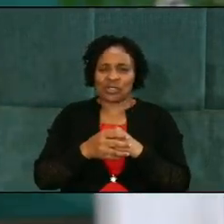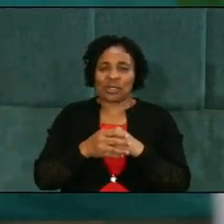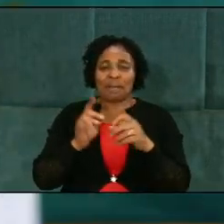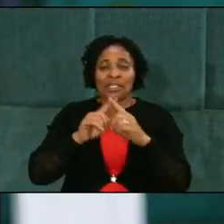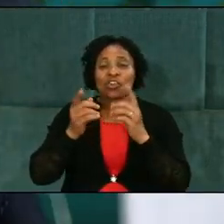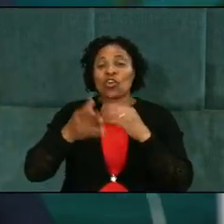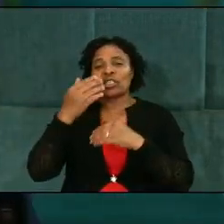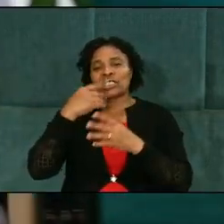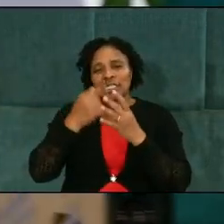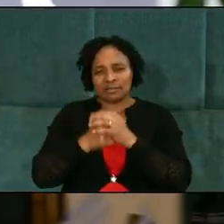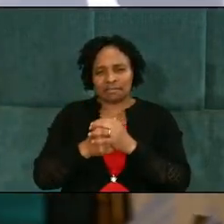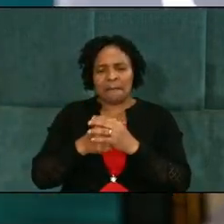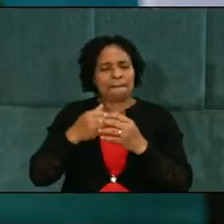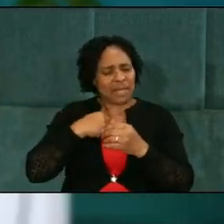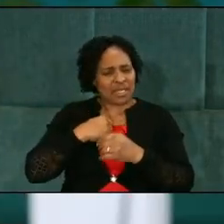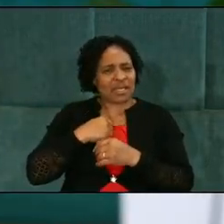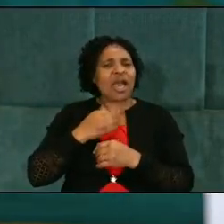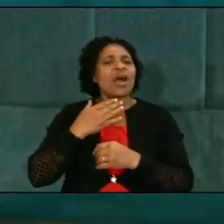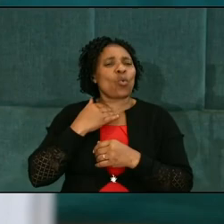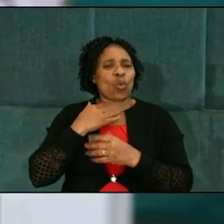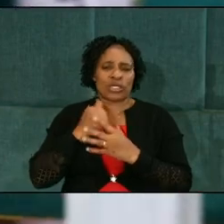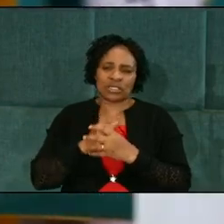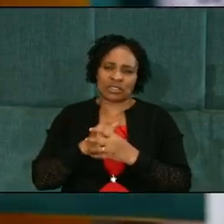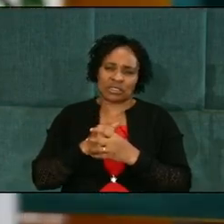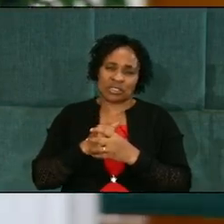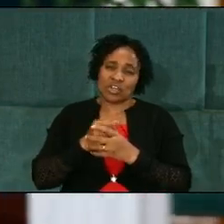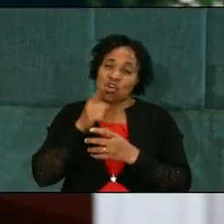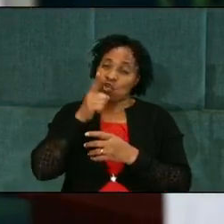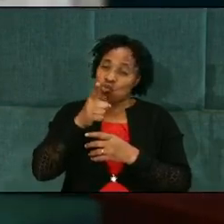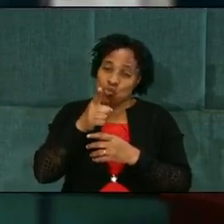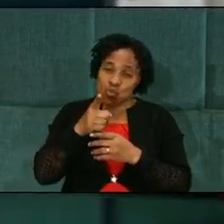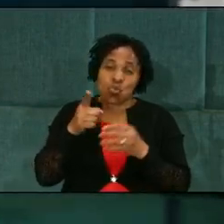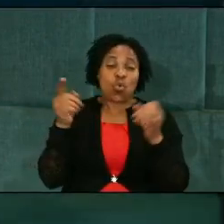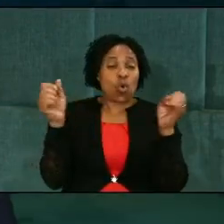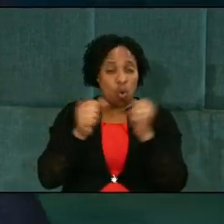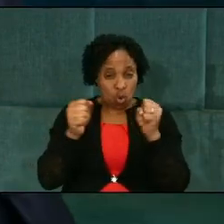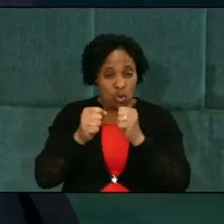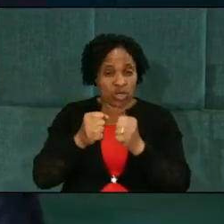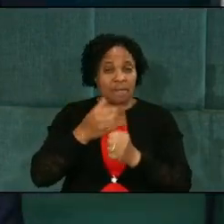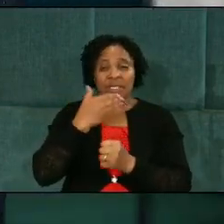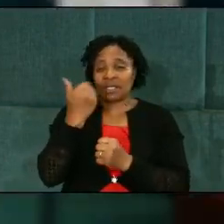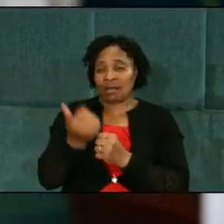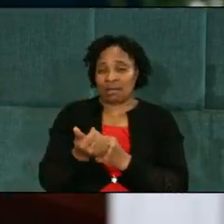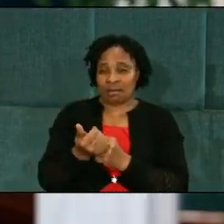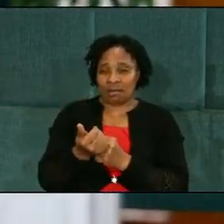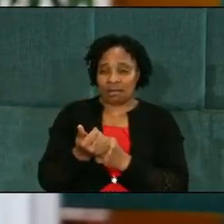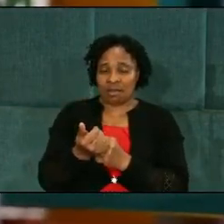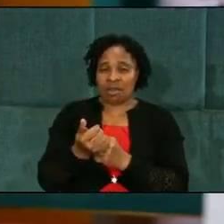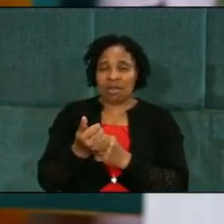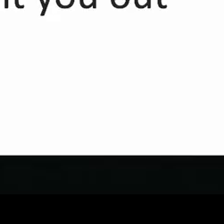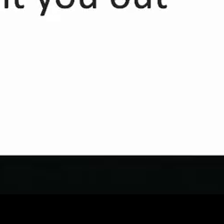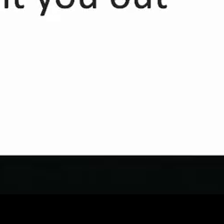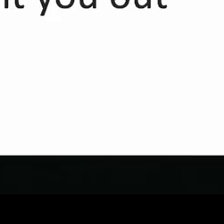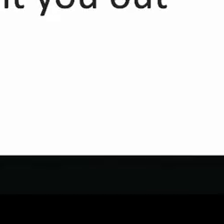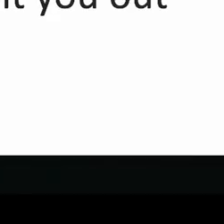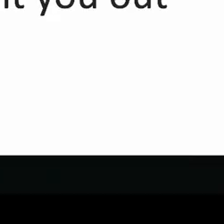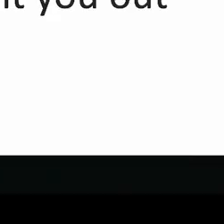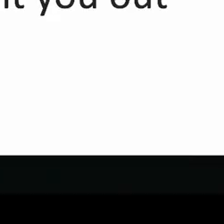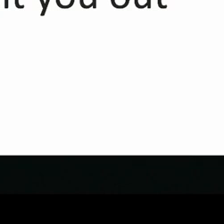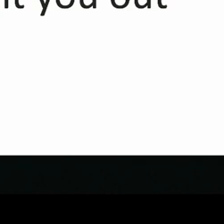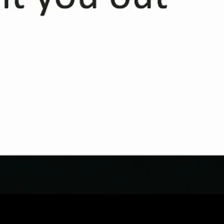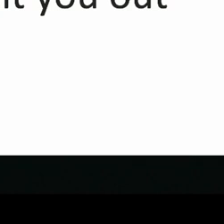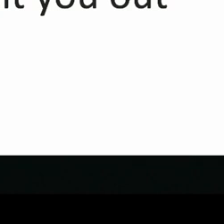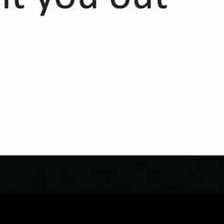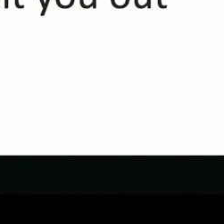God says, I prefer you were either cold or hot. Uh-huh.